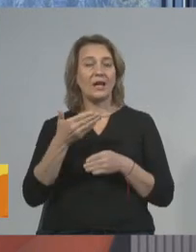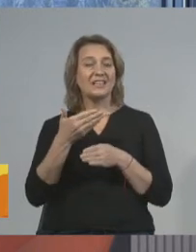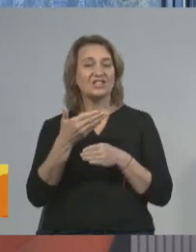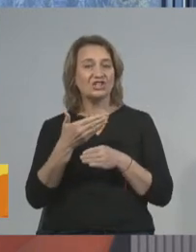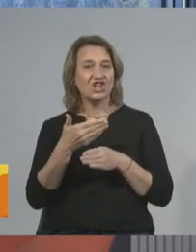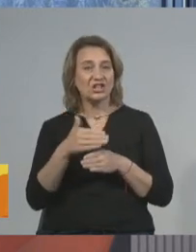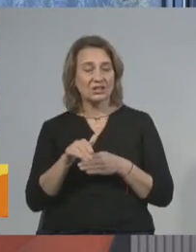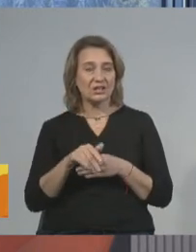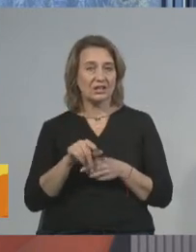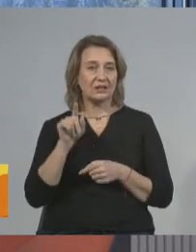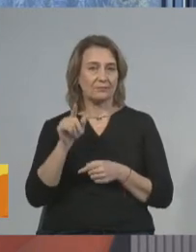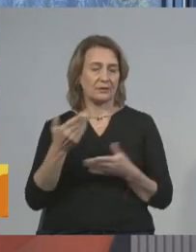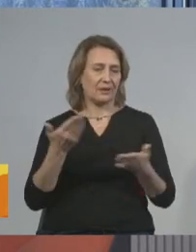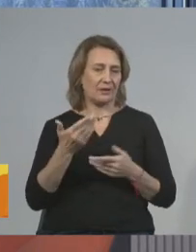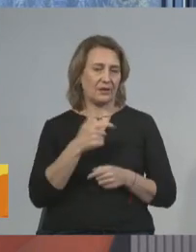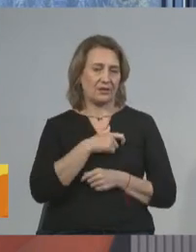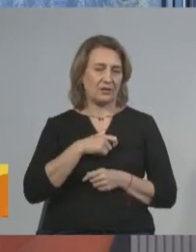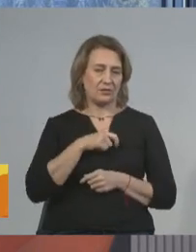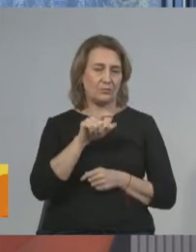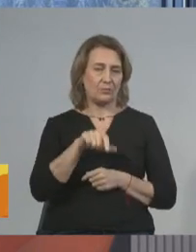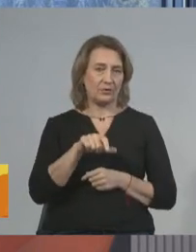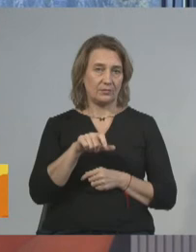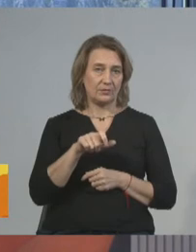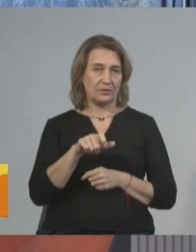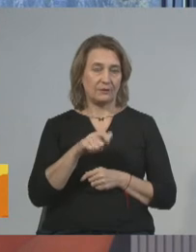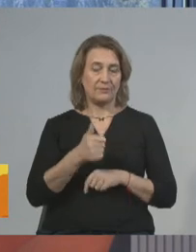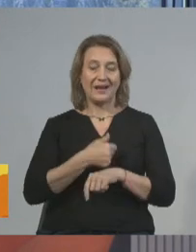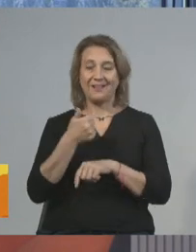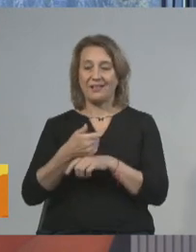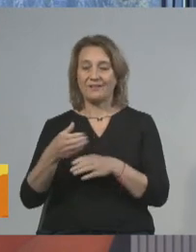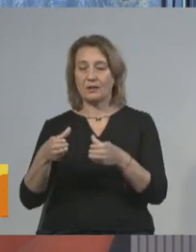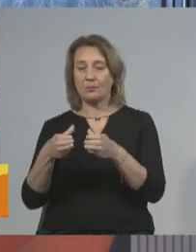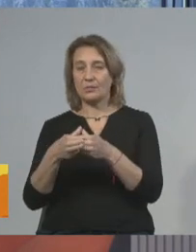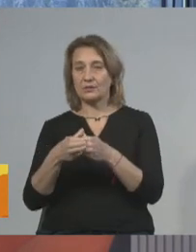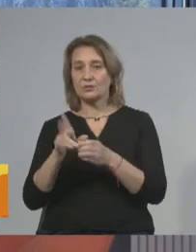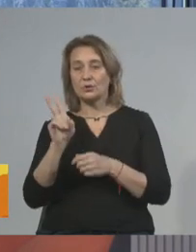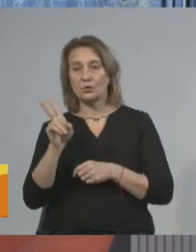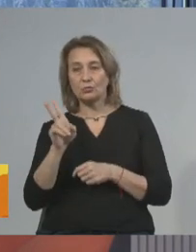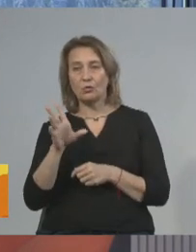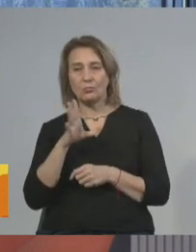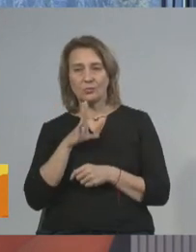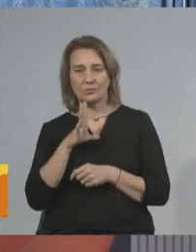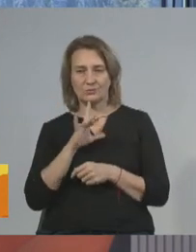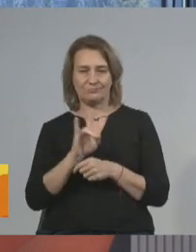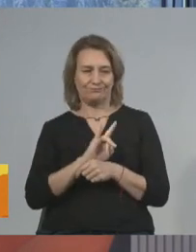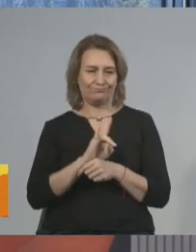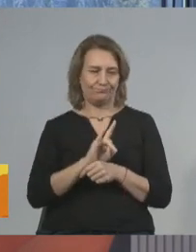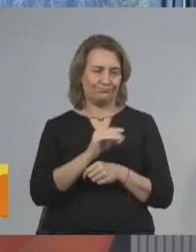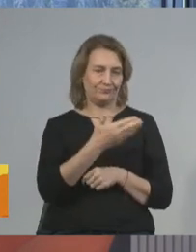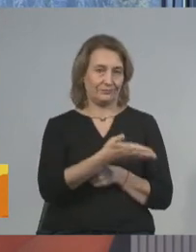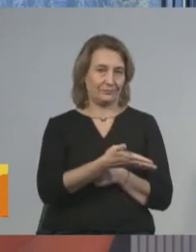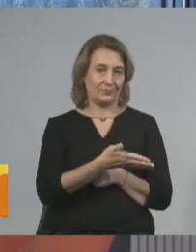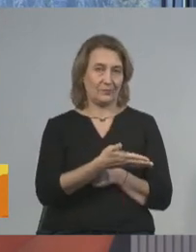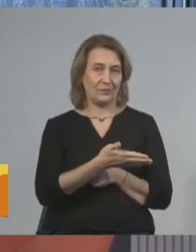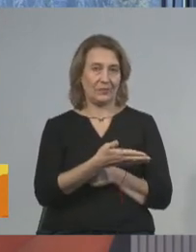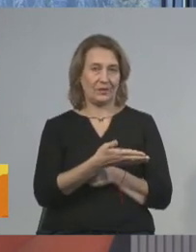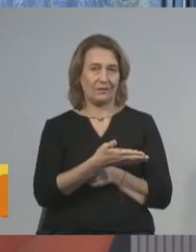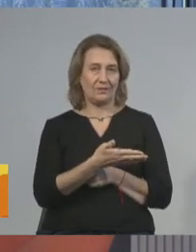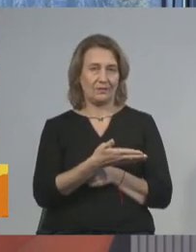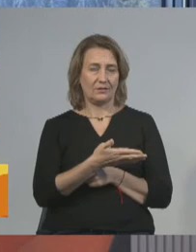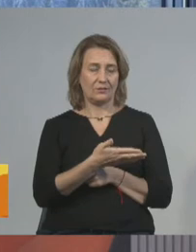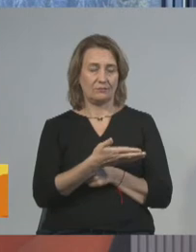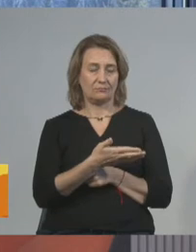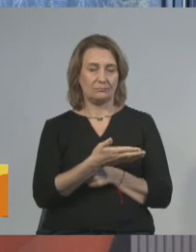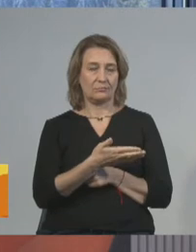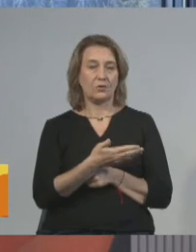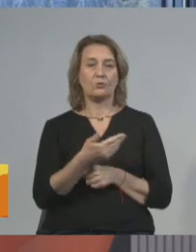particular moment some of the current mps some of them use uses